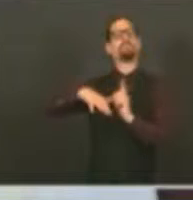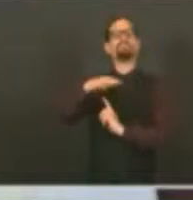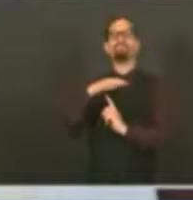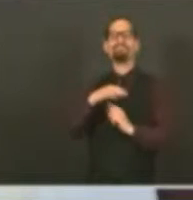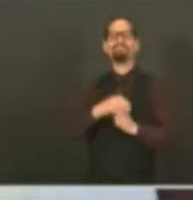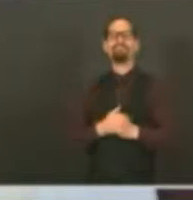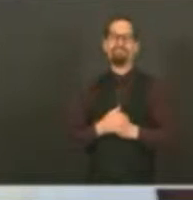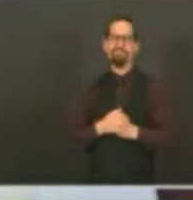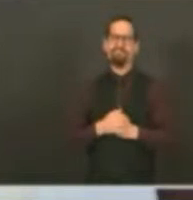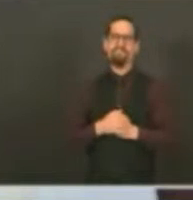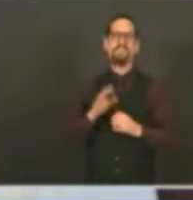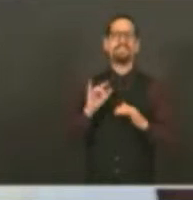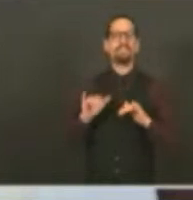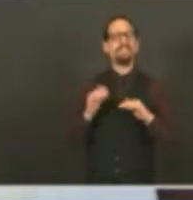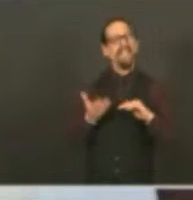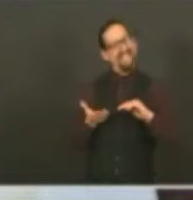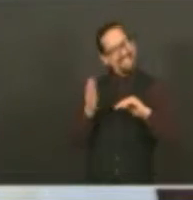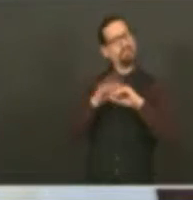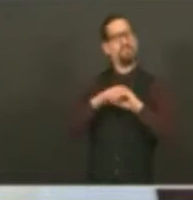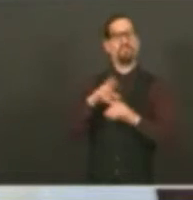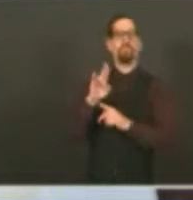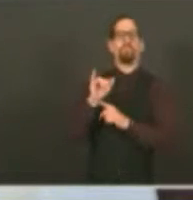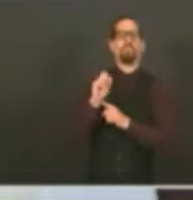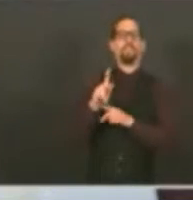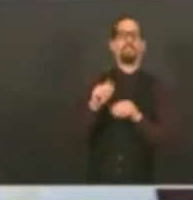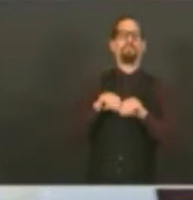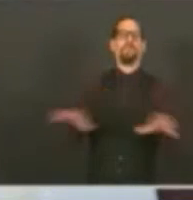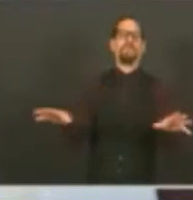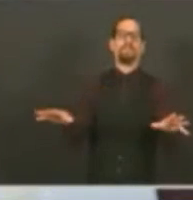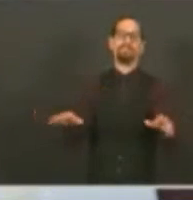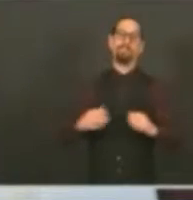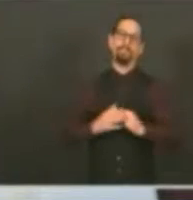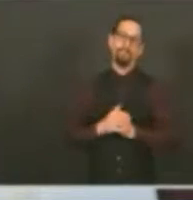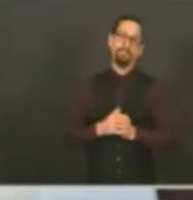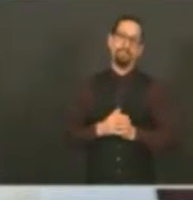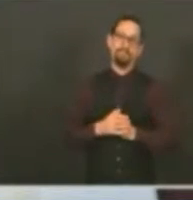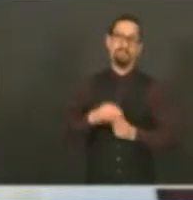increased risk of spread. During this brief time period, it was part of the